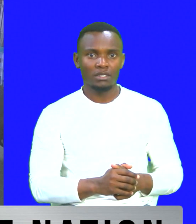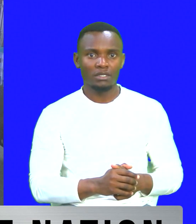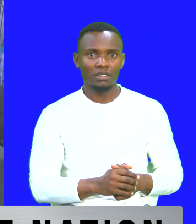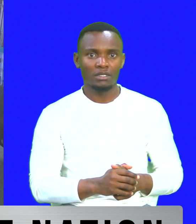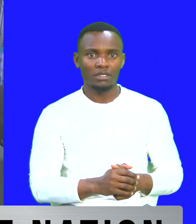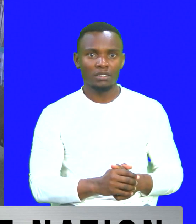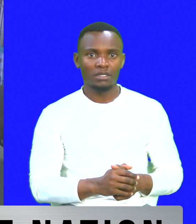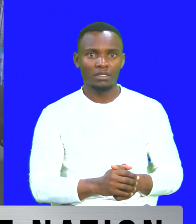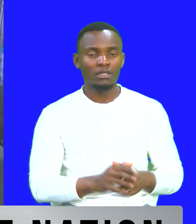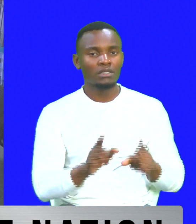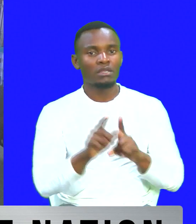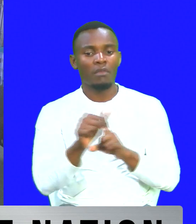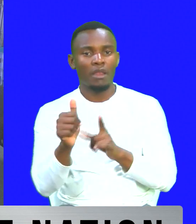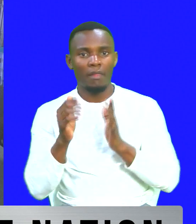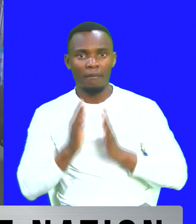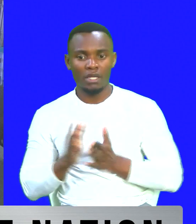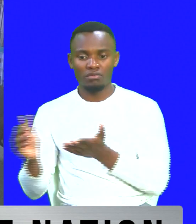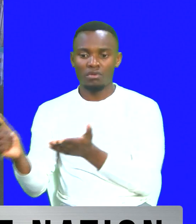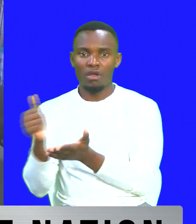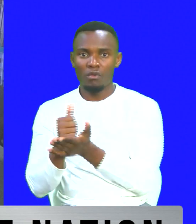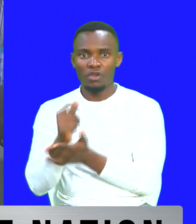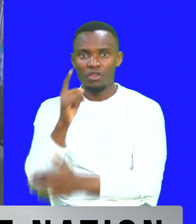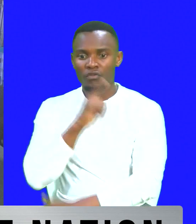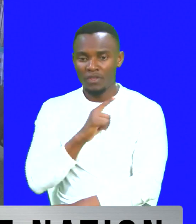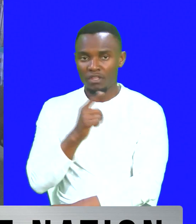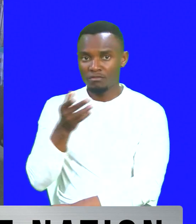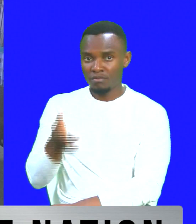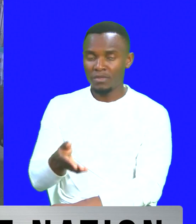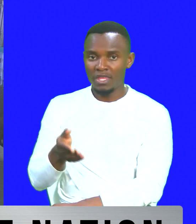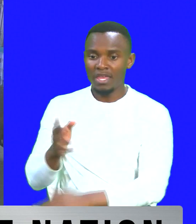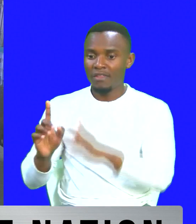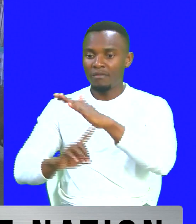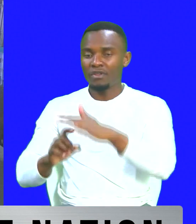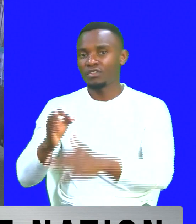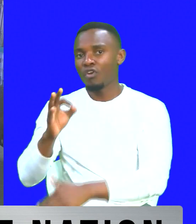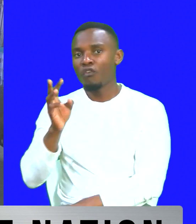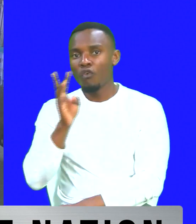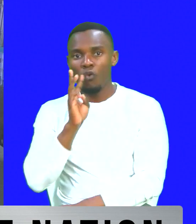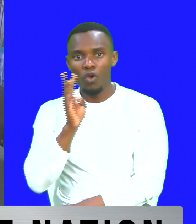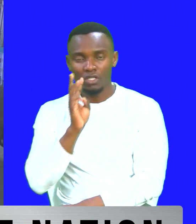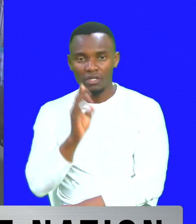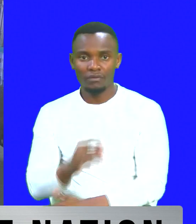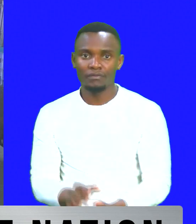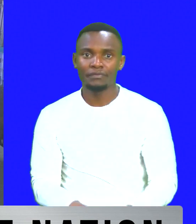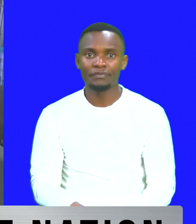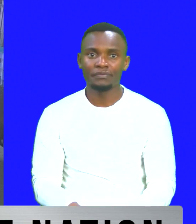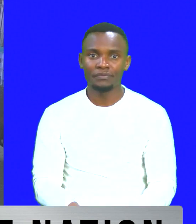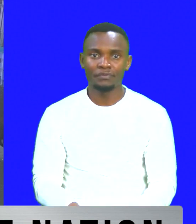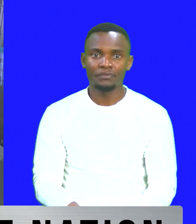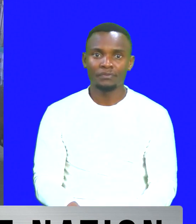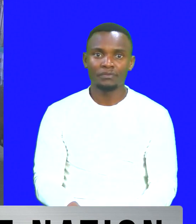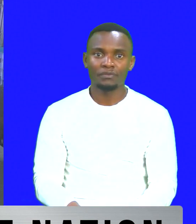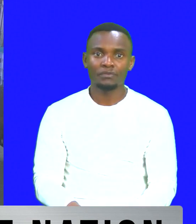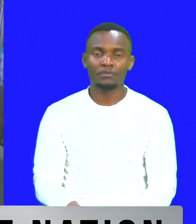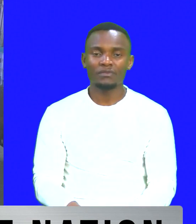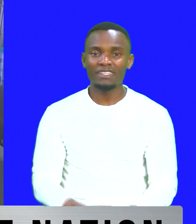Zakaria. Somebody has been put in water. Yes. Yeah, you know,